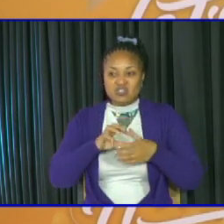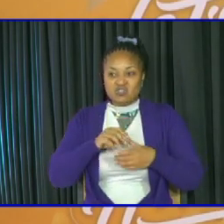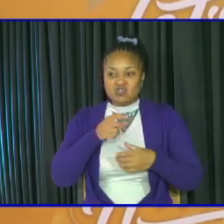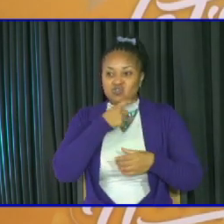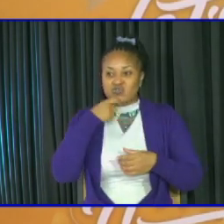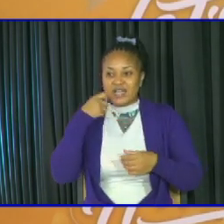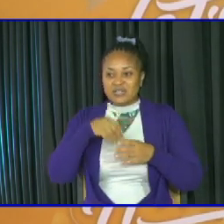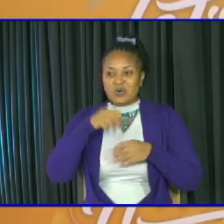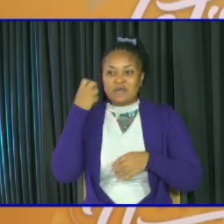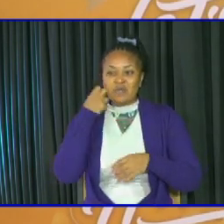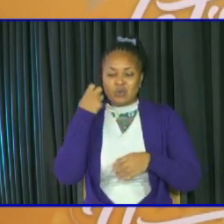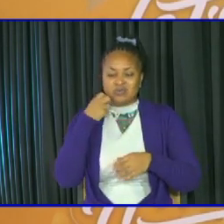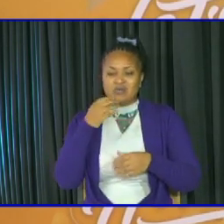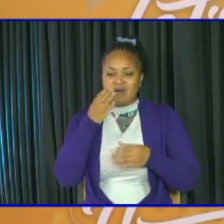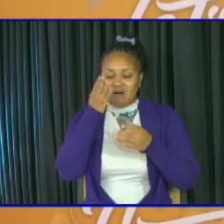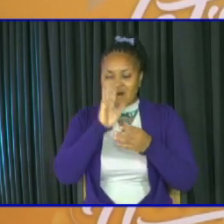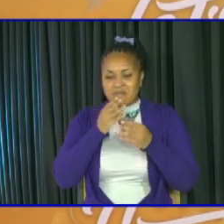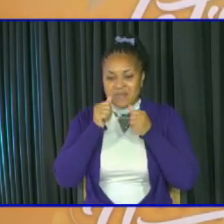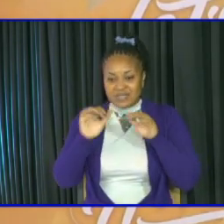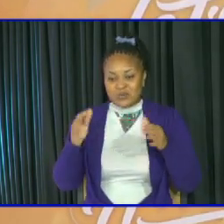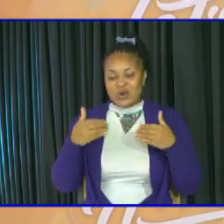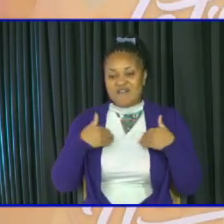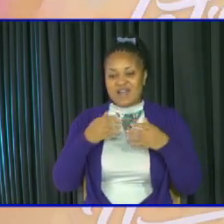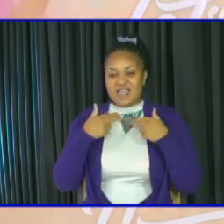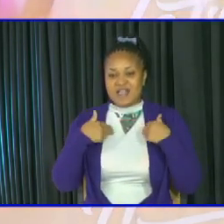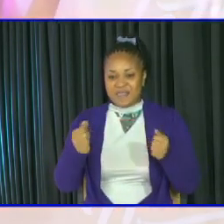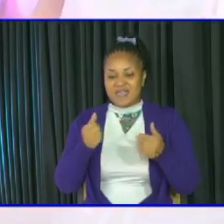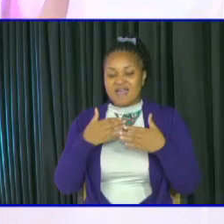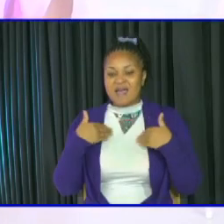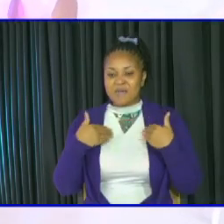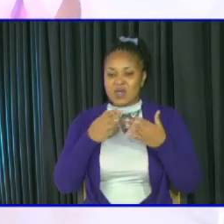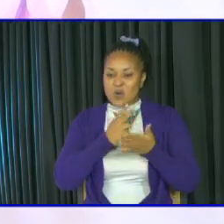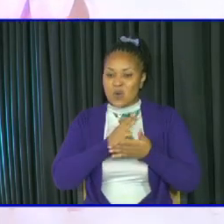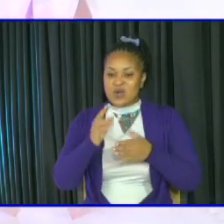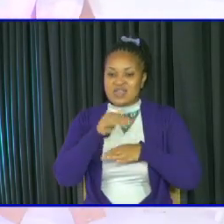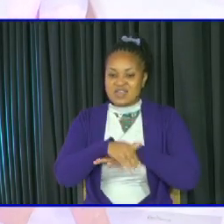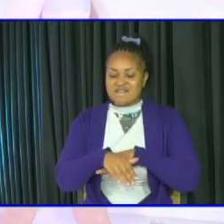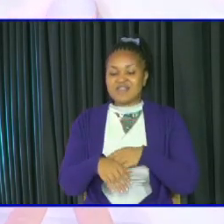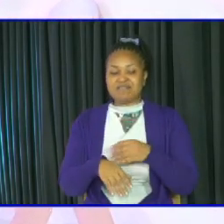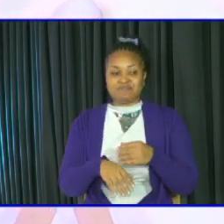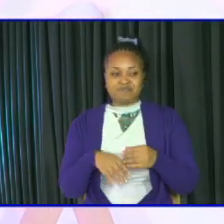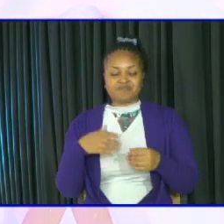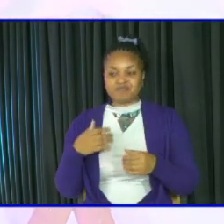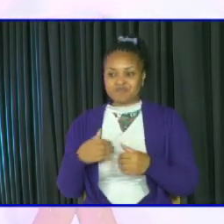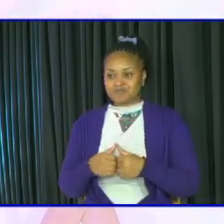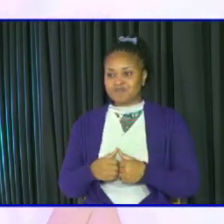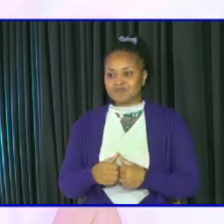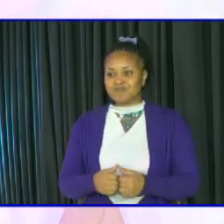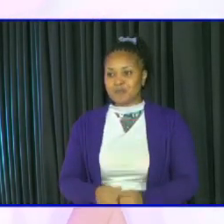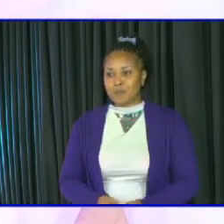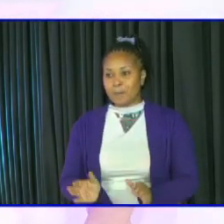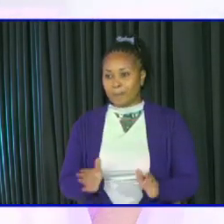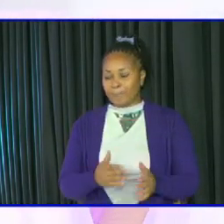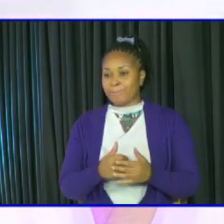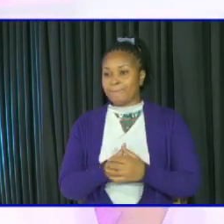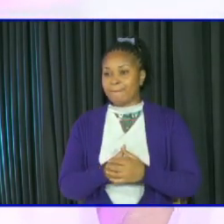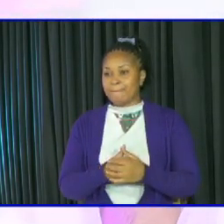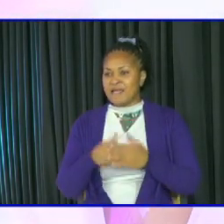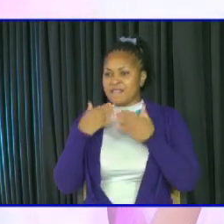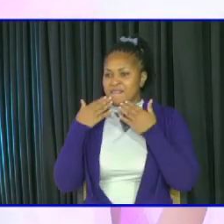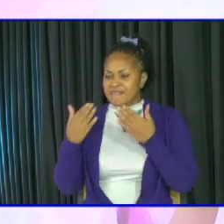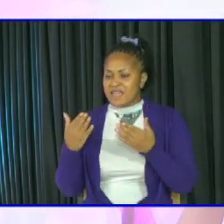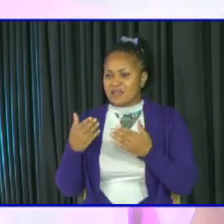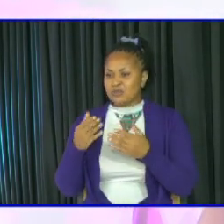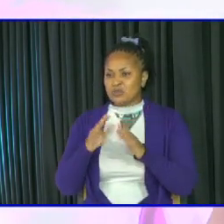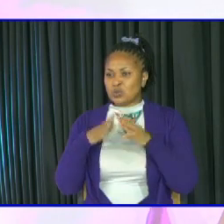happy, and holy evening. Amen. Thank you so very much, Pastor Dudley Hossein. He serves as the Health Ministries and the